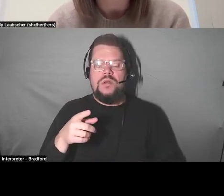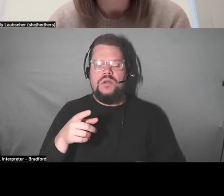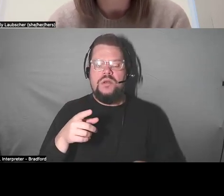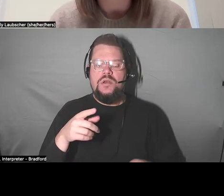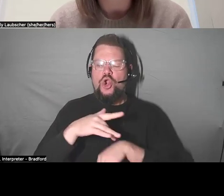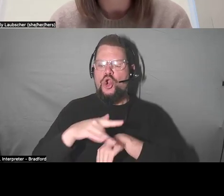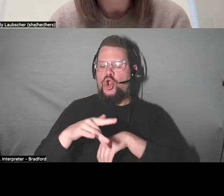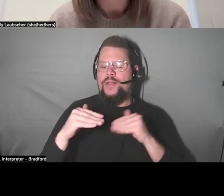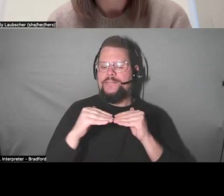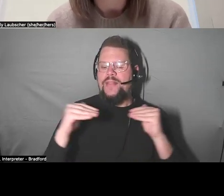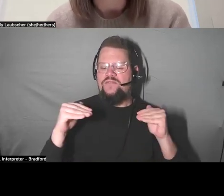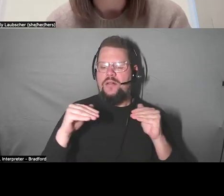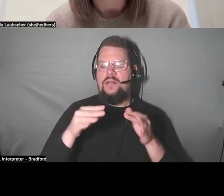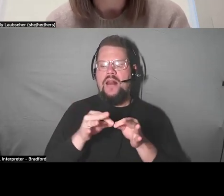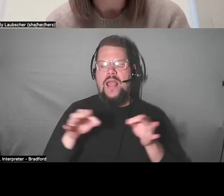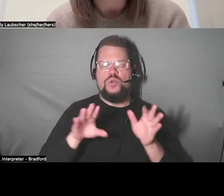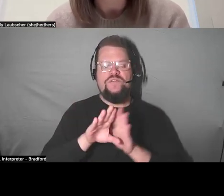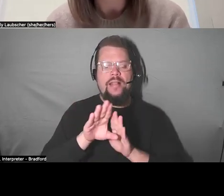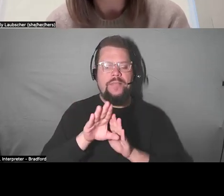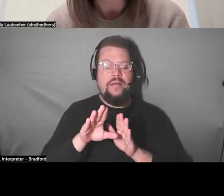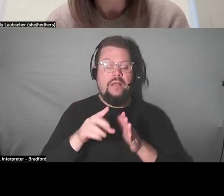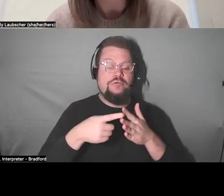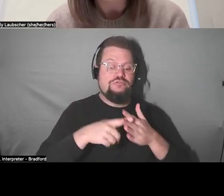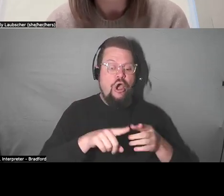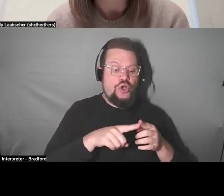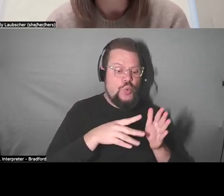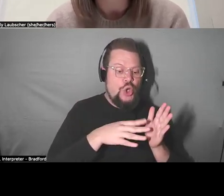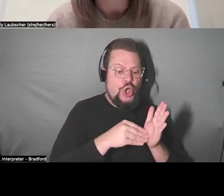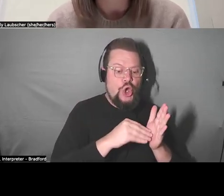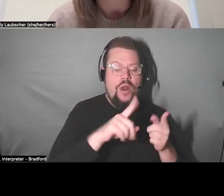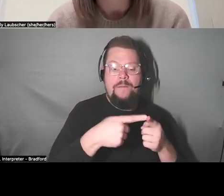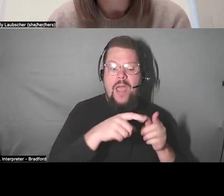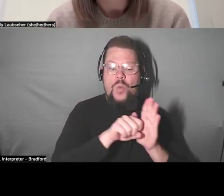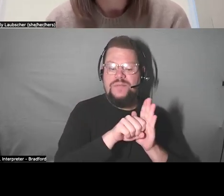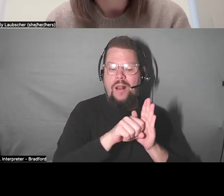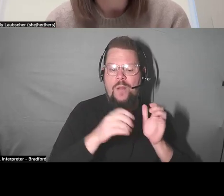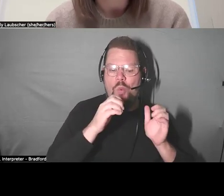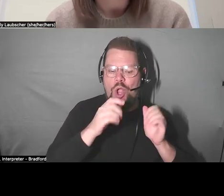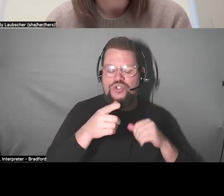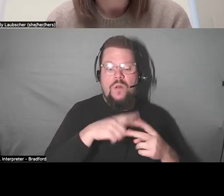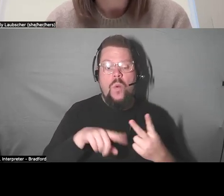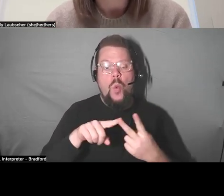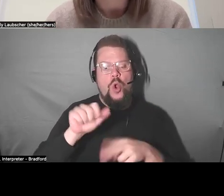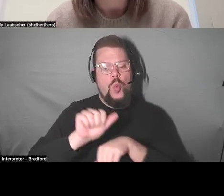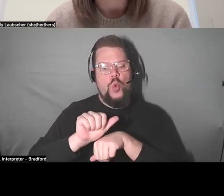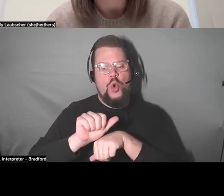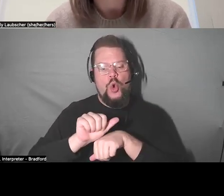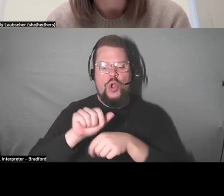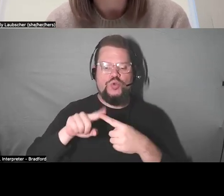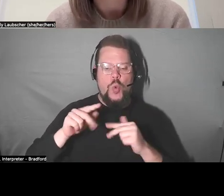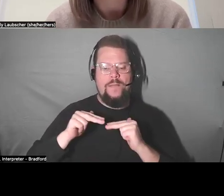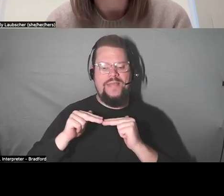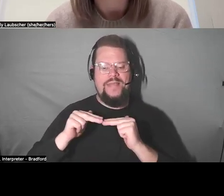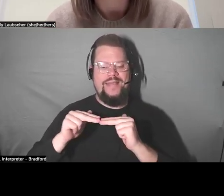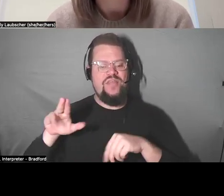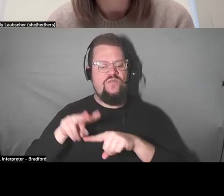language development. So either just starting to learn about symbolic communication or working on building their vocabulary